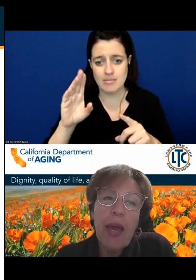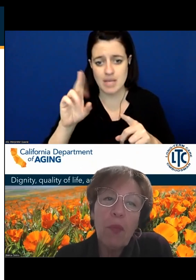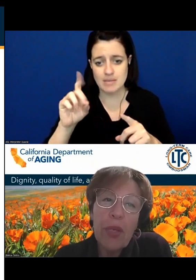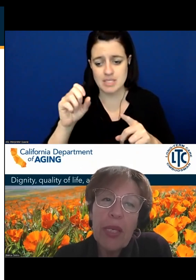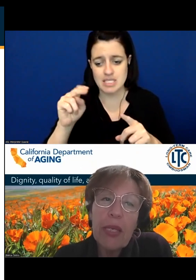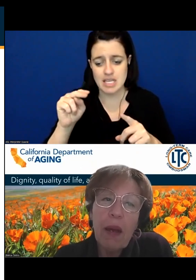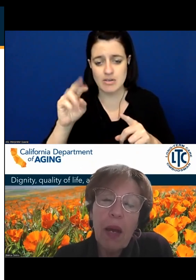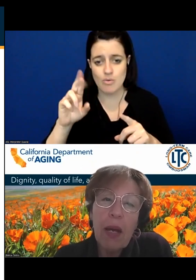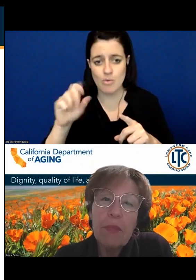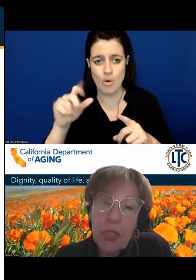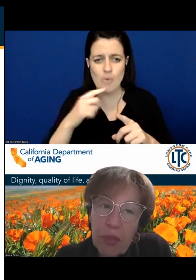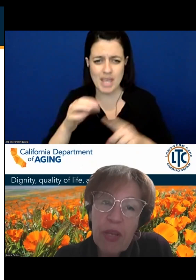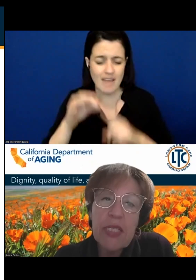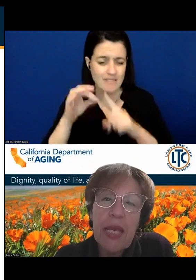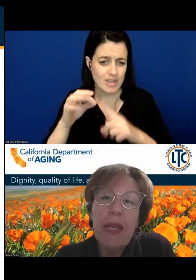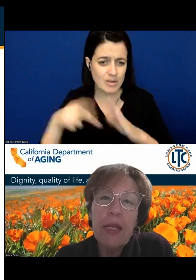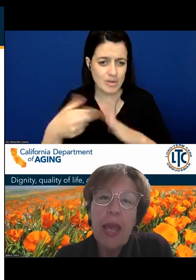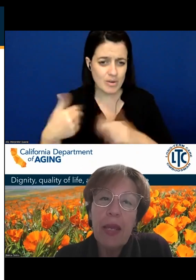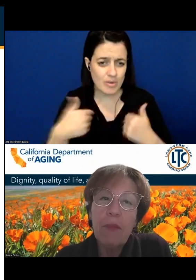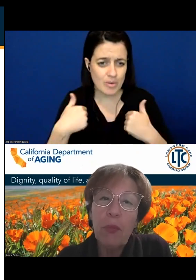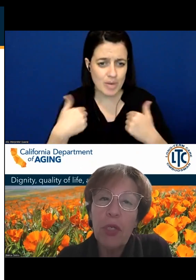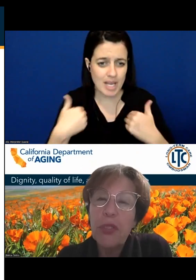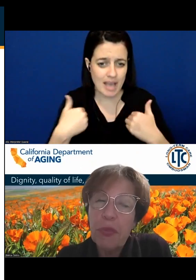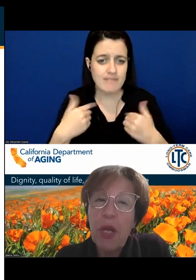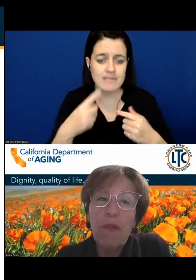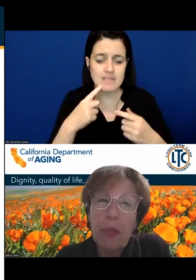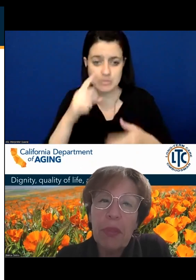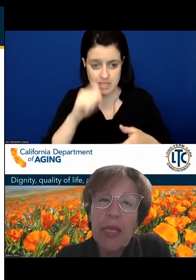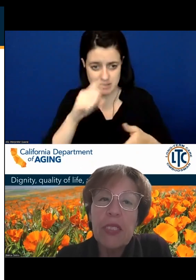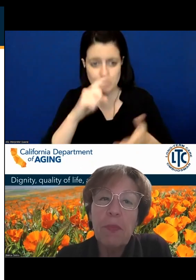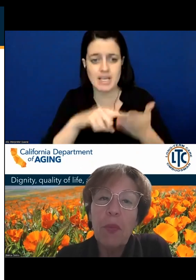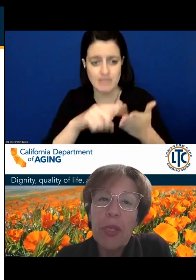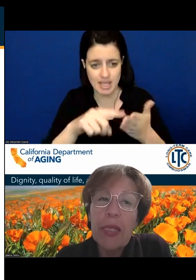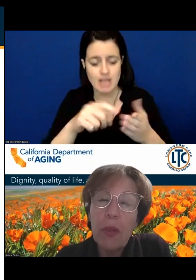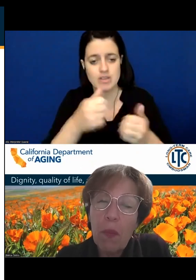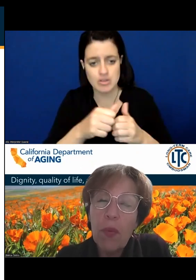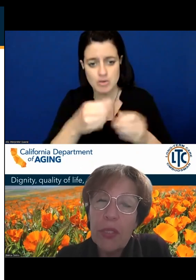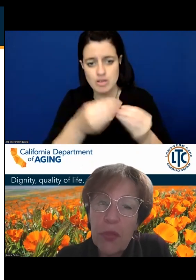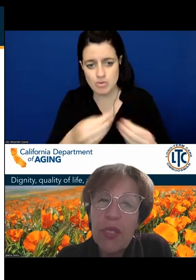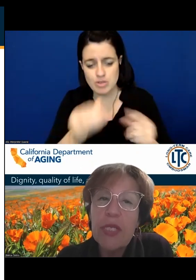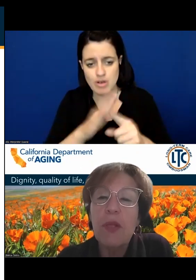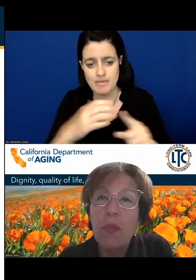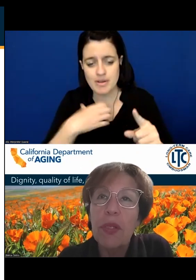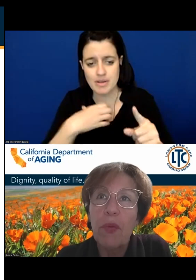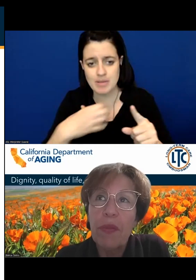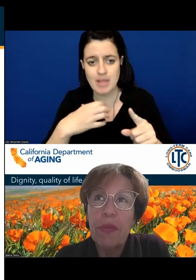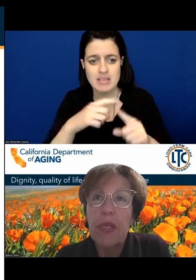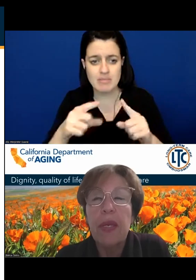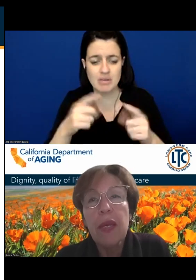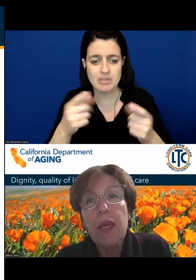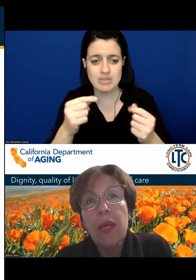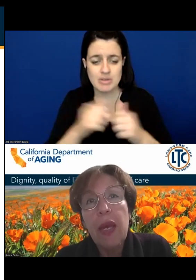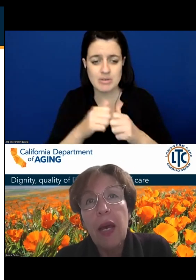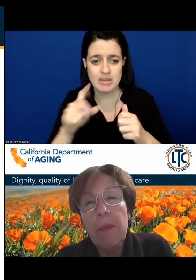in that we do investigate and we work to resolve complaints, but we do this only with